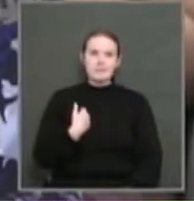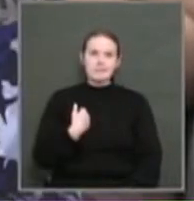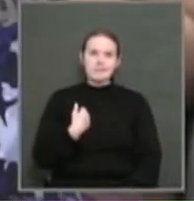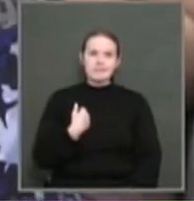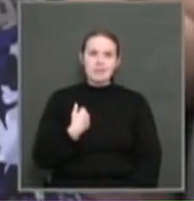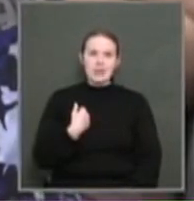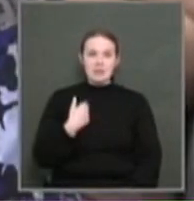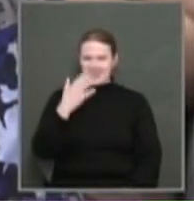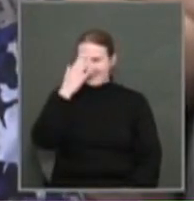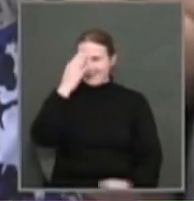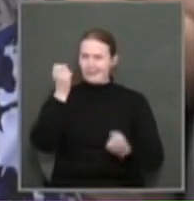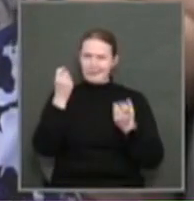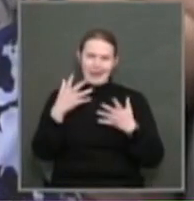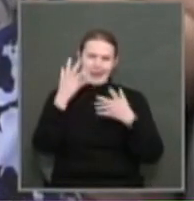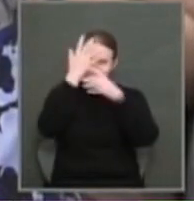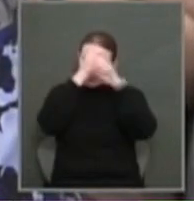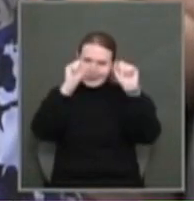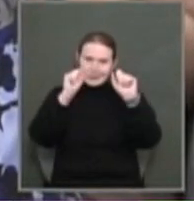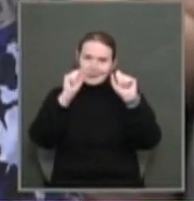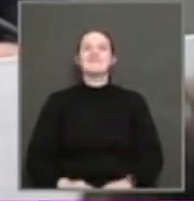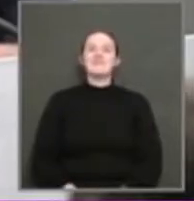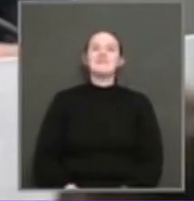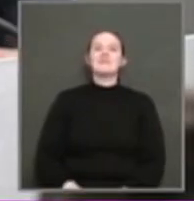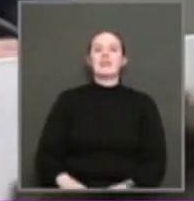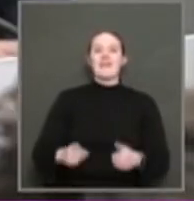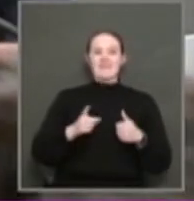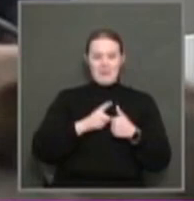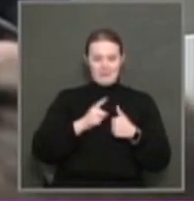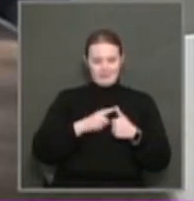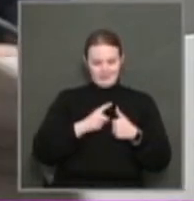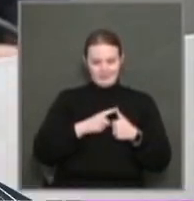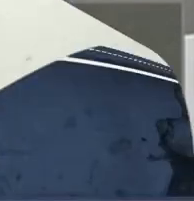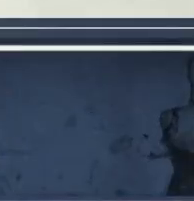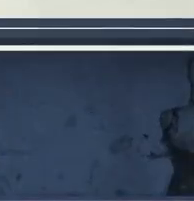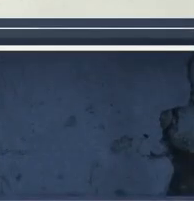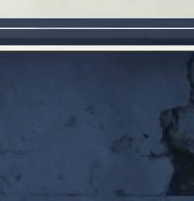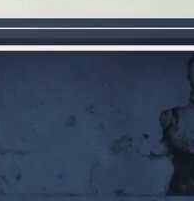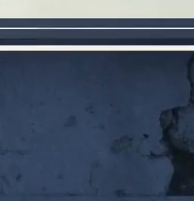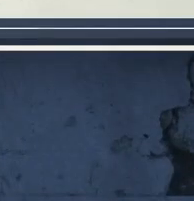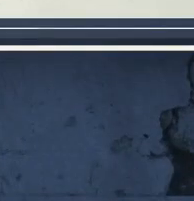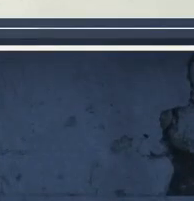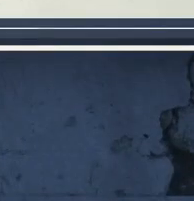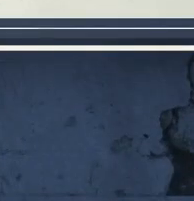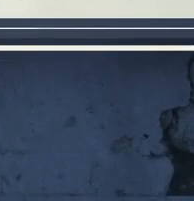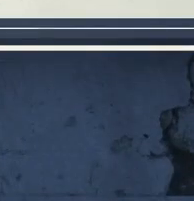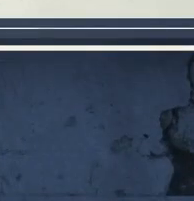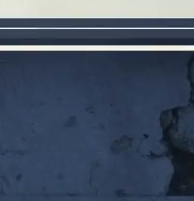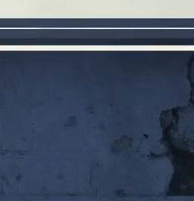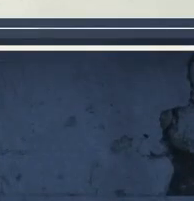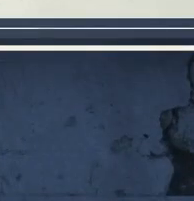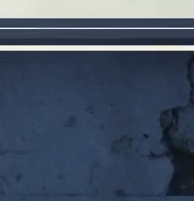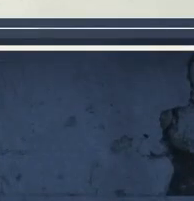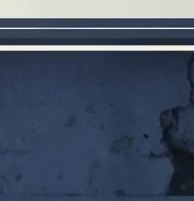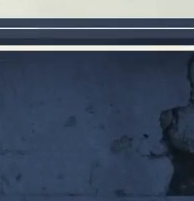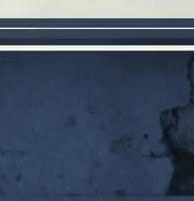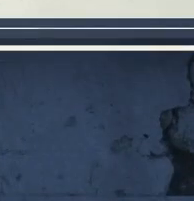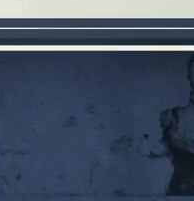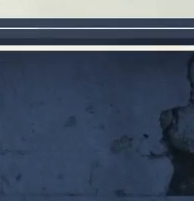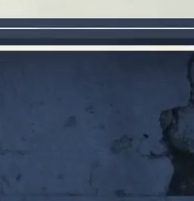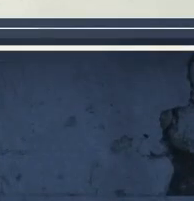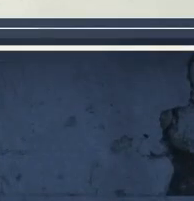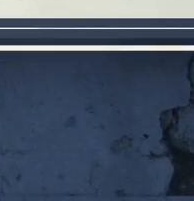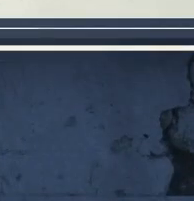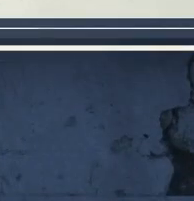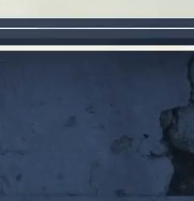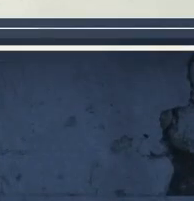Julian Castro. Tomorrow, City Council will vote to formalize the selection. Well, tonight, Congressman Castro sent us this statement,